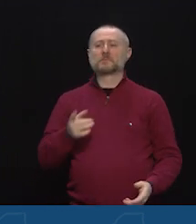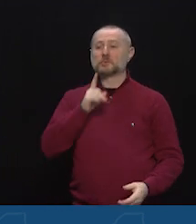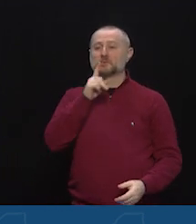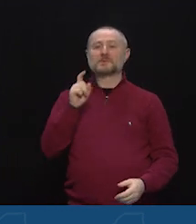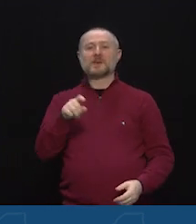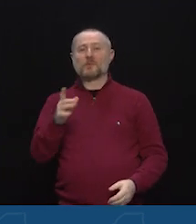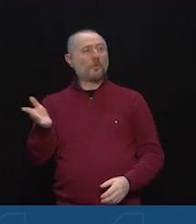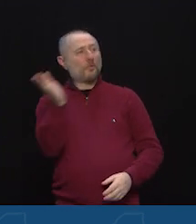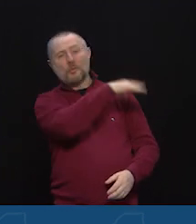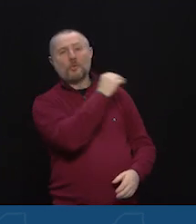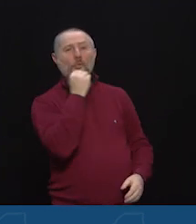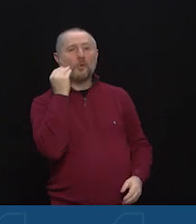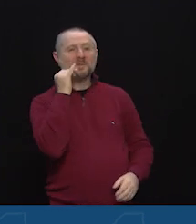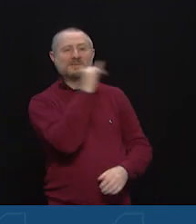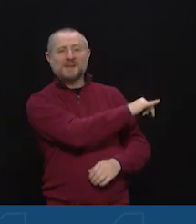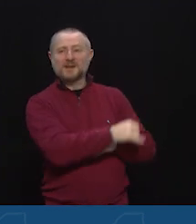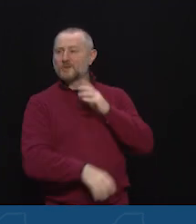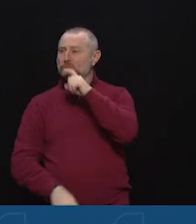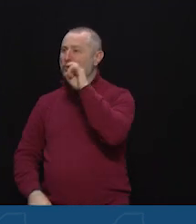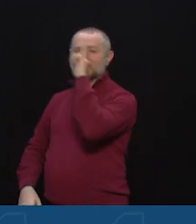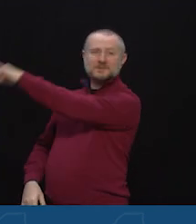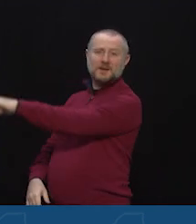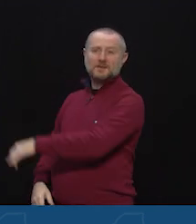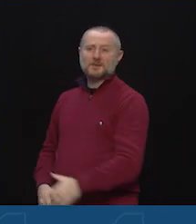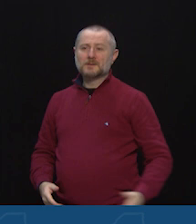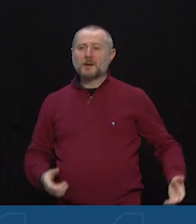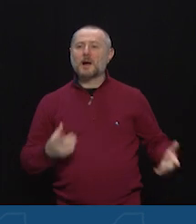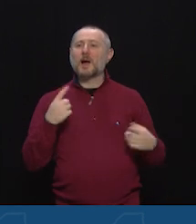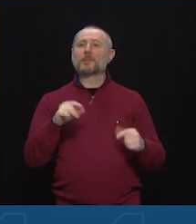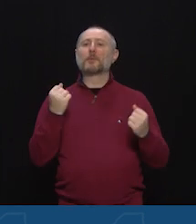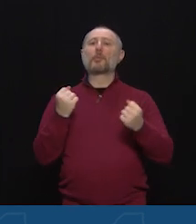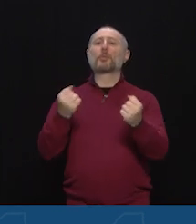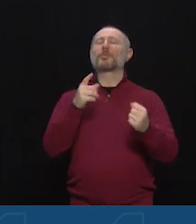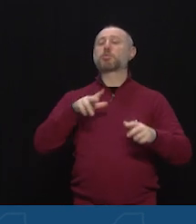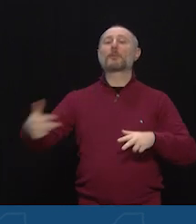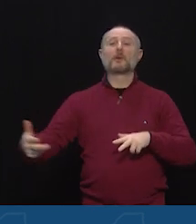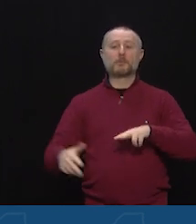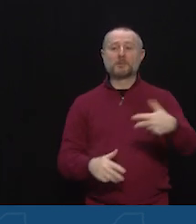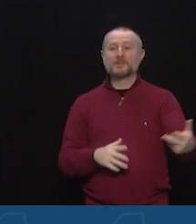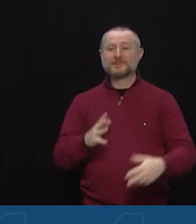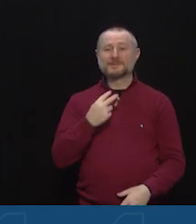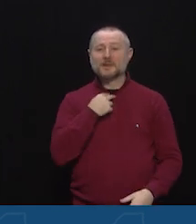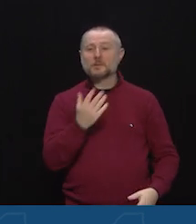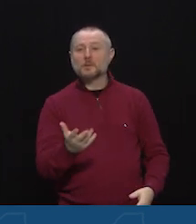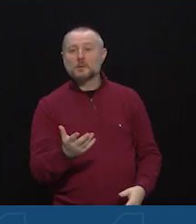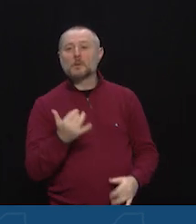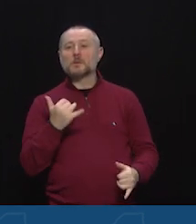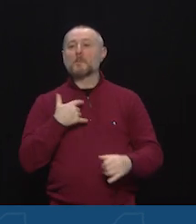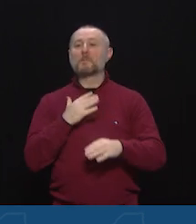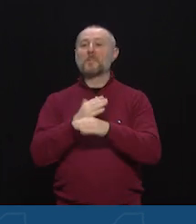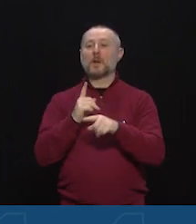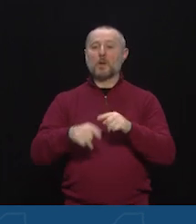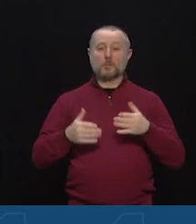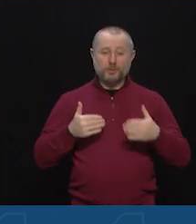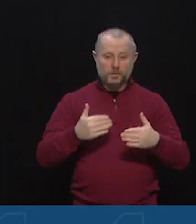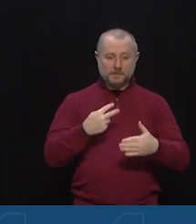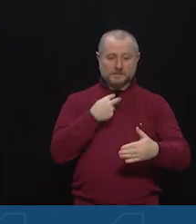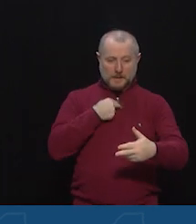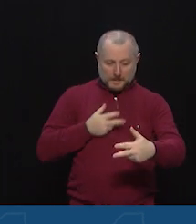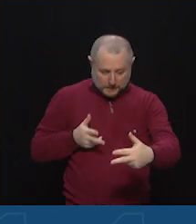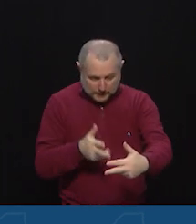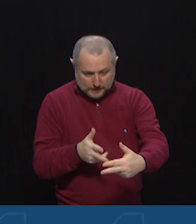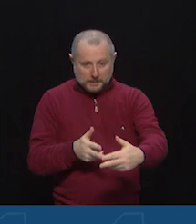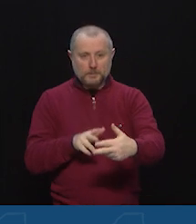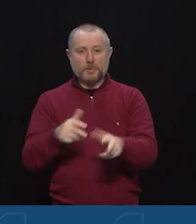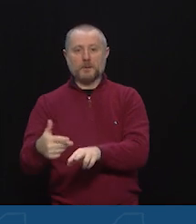road driving in those conditions, but they get stranded, and then they're blocking the plows and they're taking up the time of